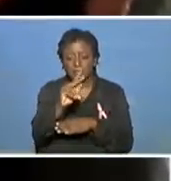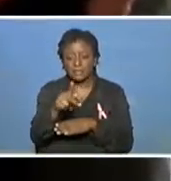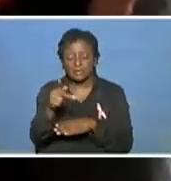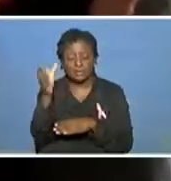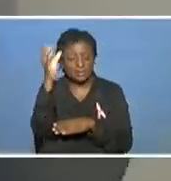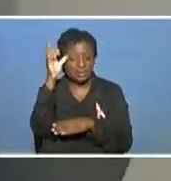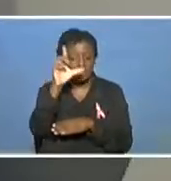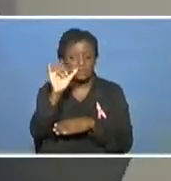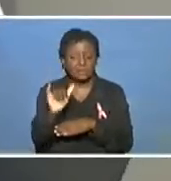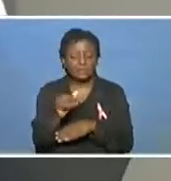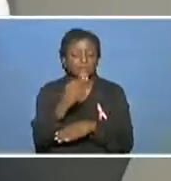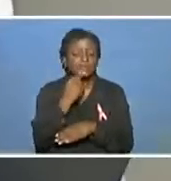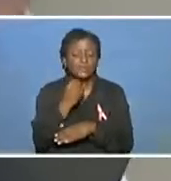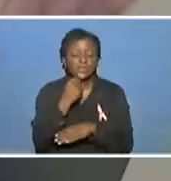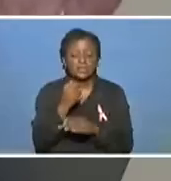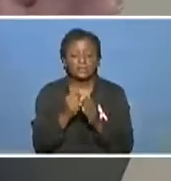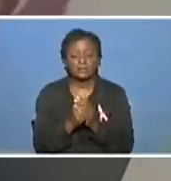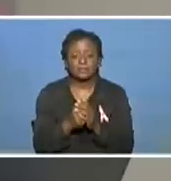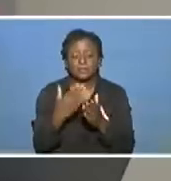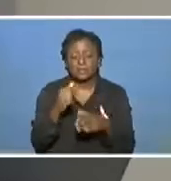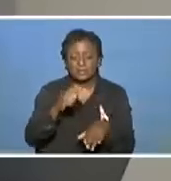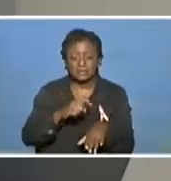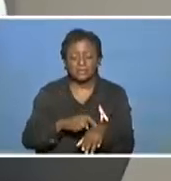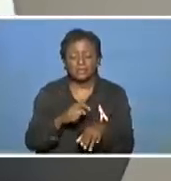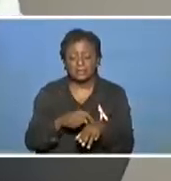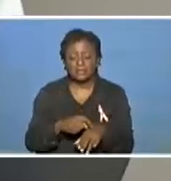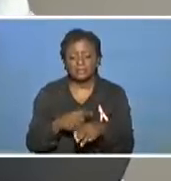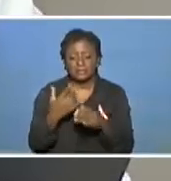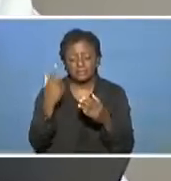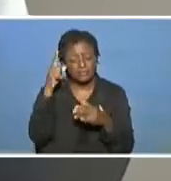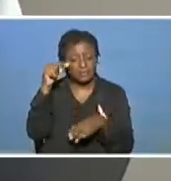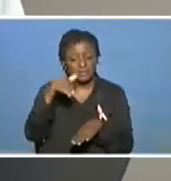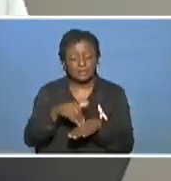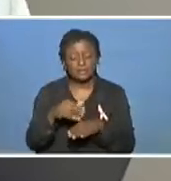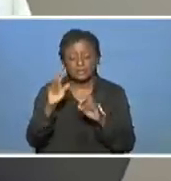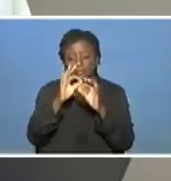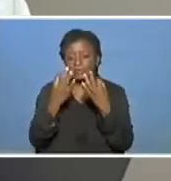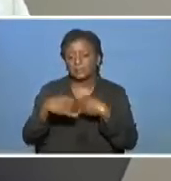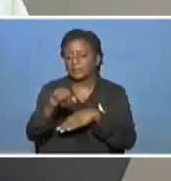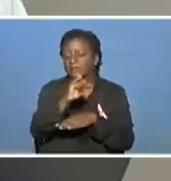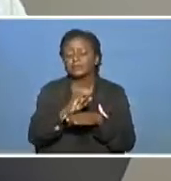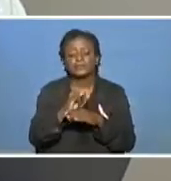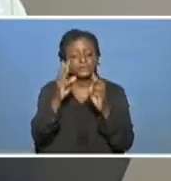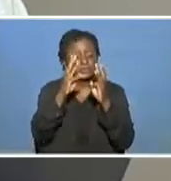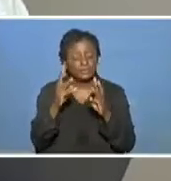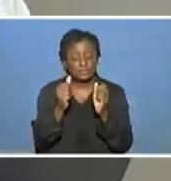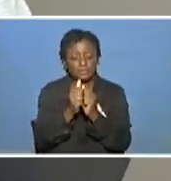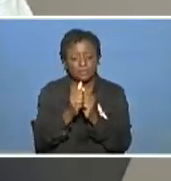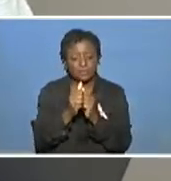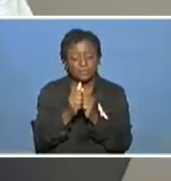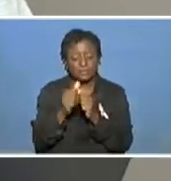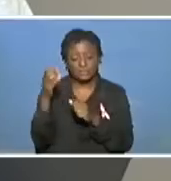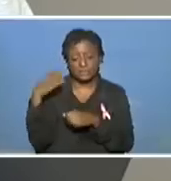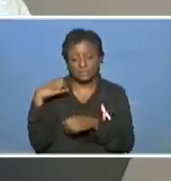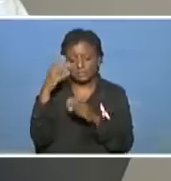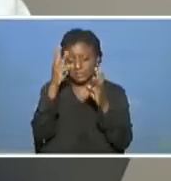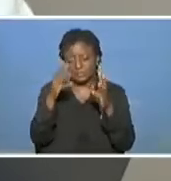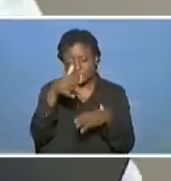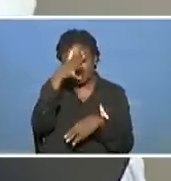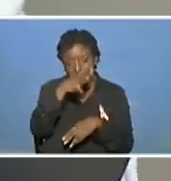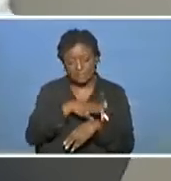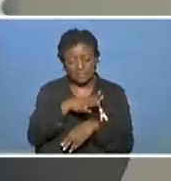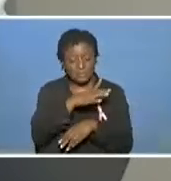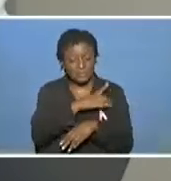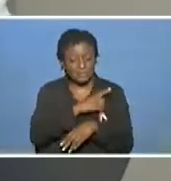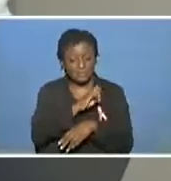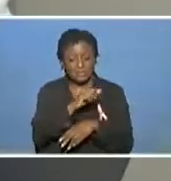Clay Sweeting. And it's now time for a check on Family Island weather with Chief Meteorologist Basil Dean. I